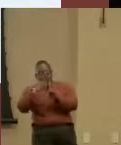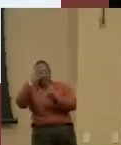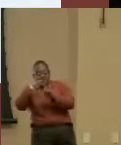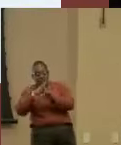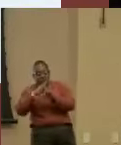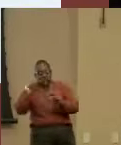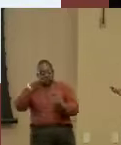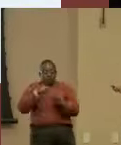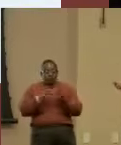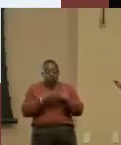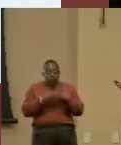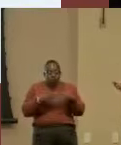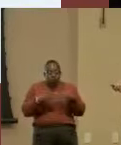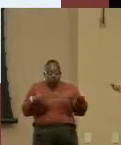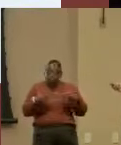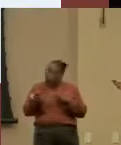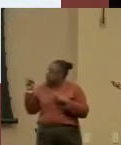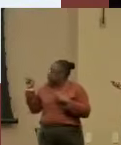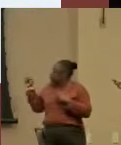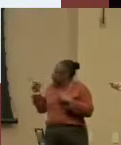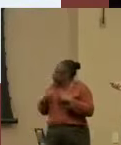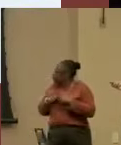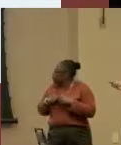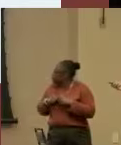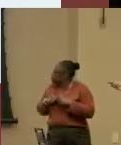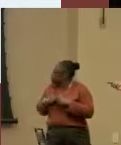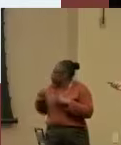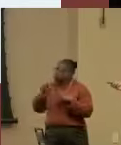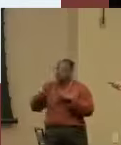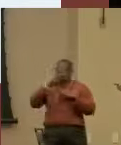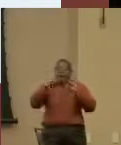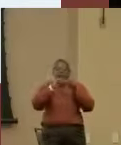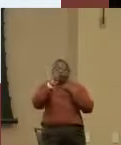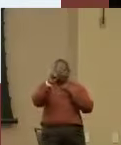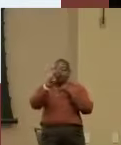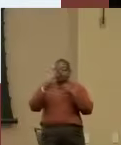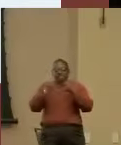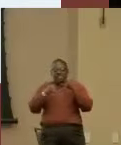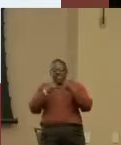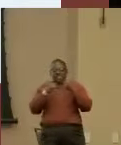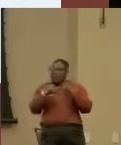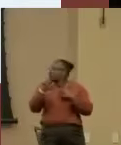about growth. So then moving on to anifrolumab and belimumab, these